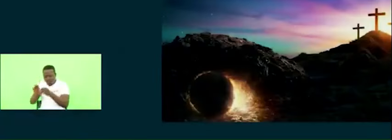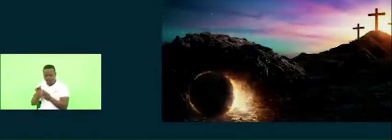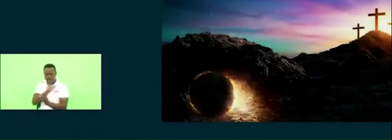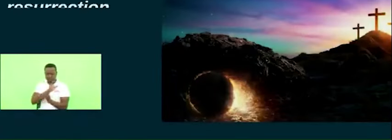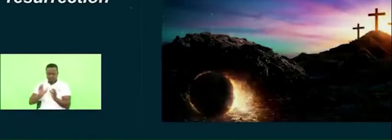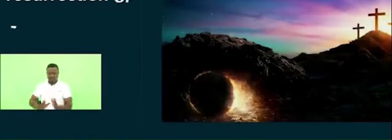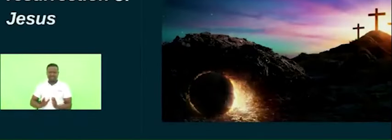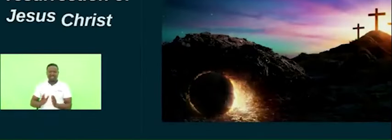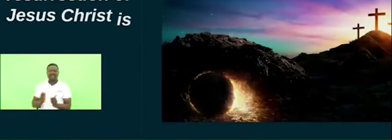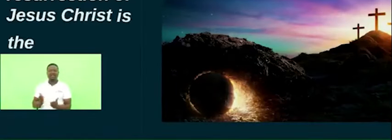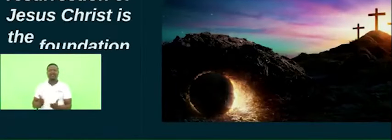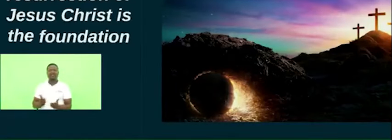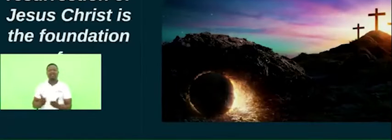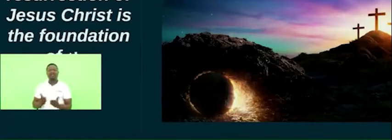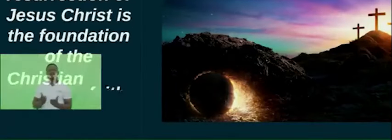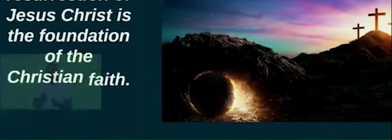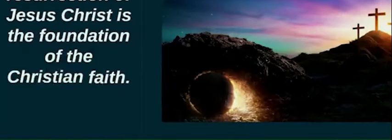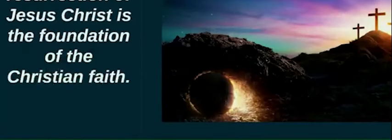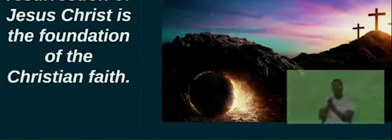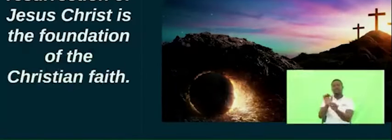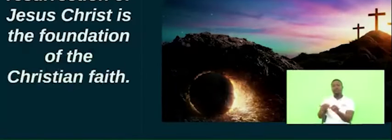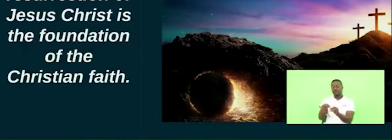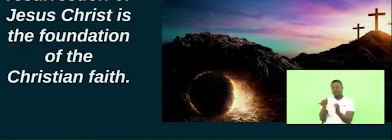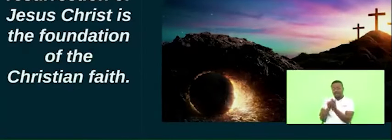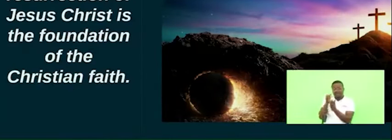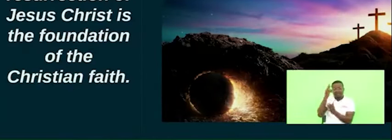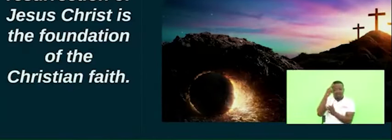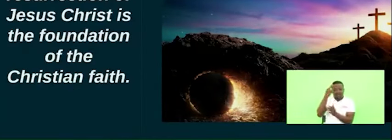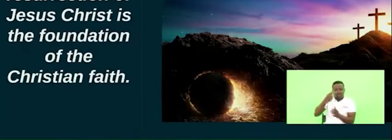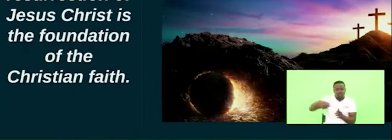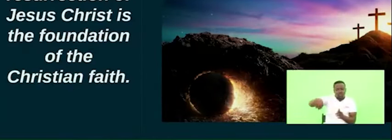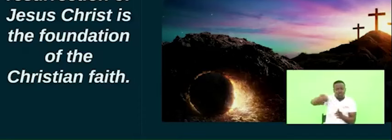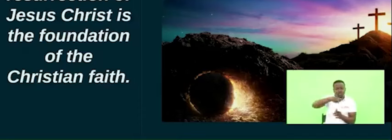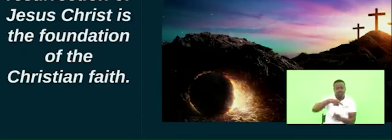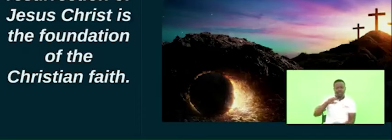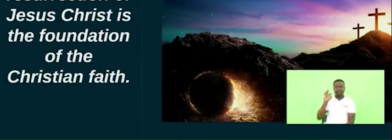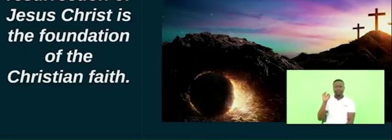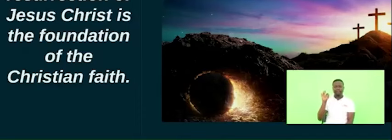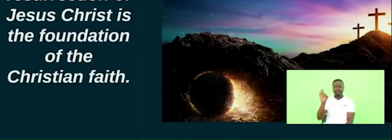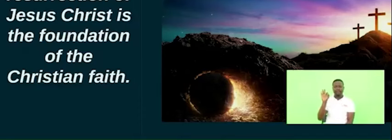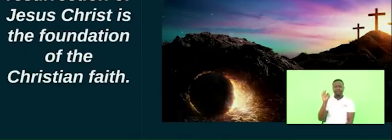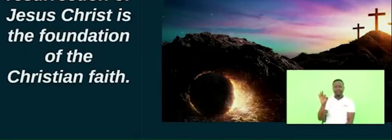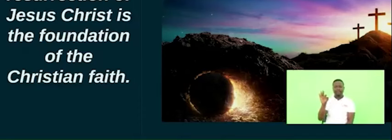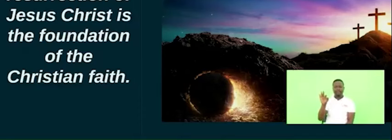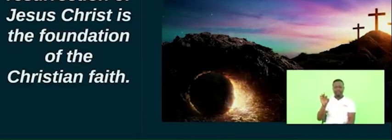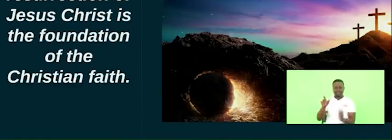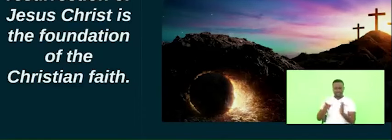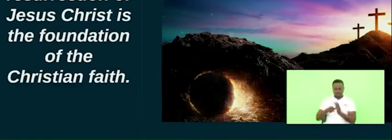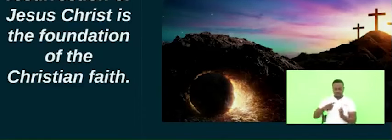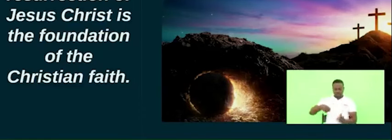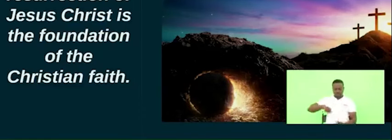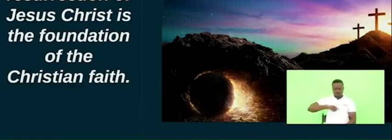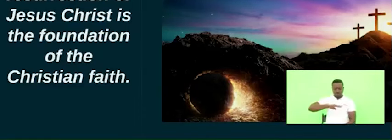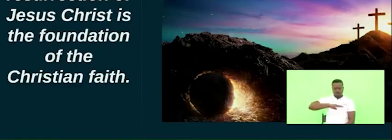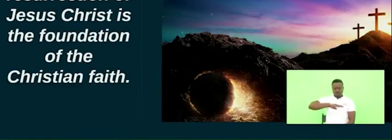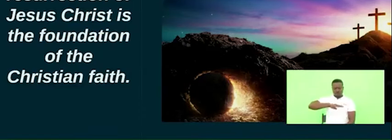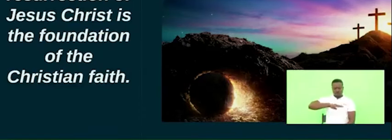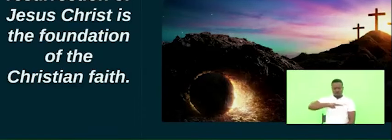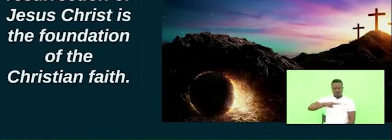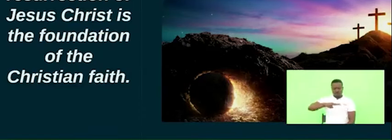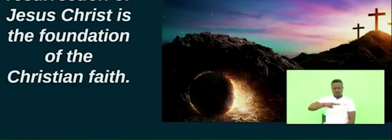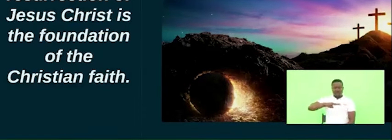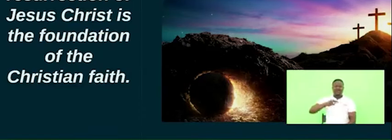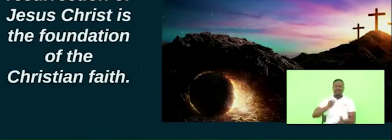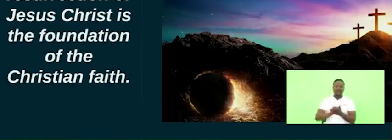Christian faith. It is the reason of our preaching and the confidence